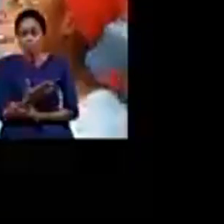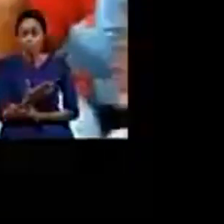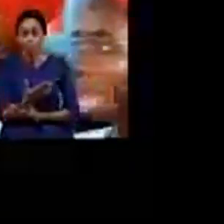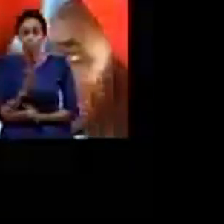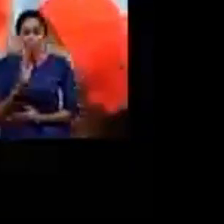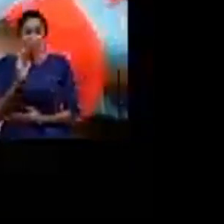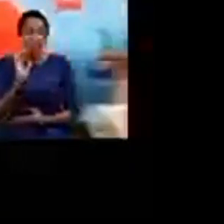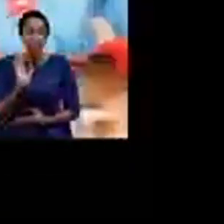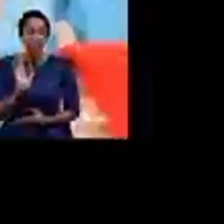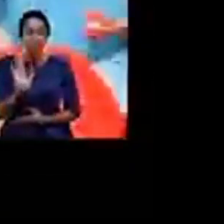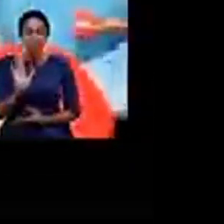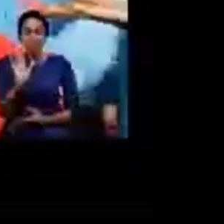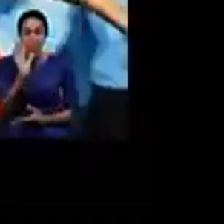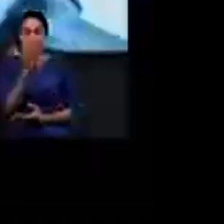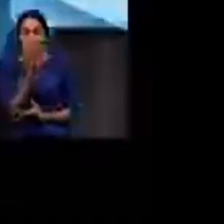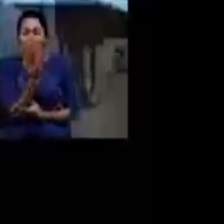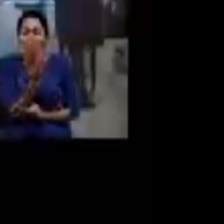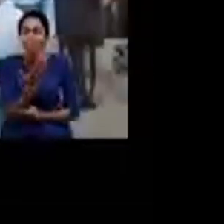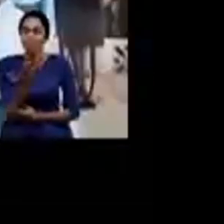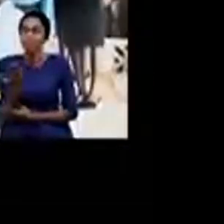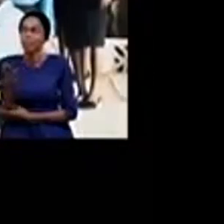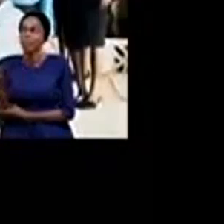hand,